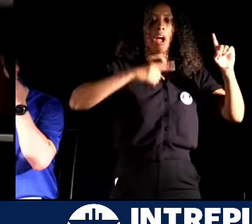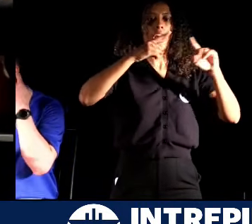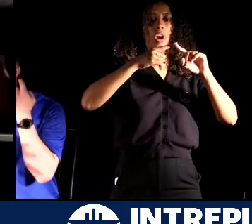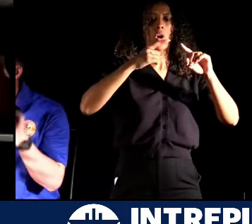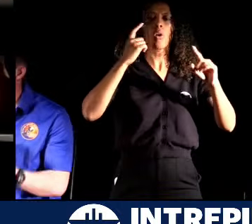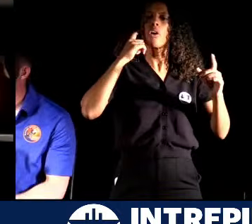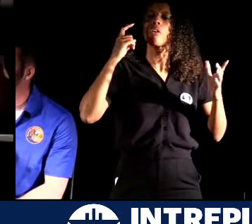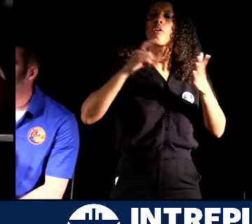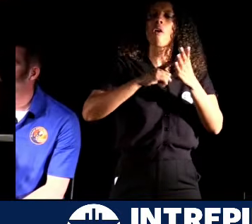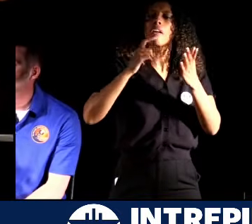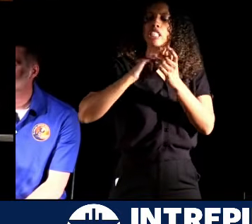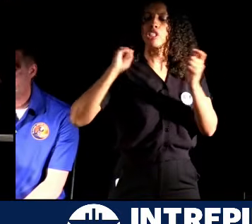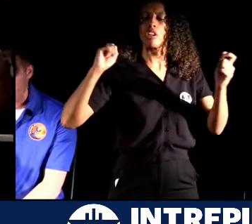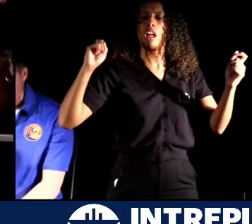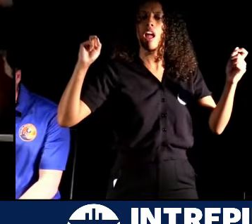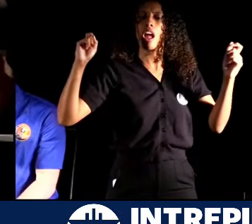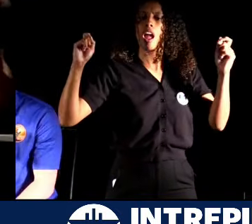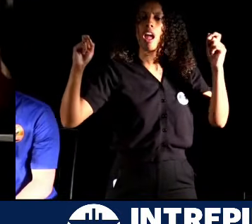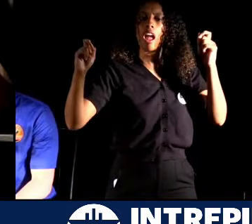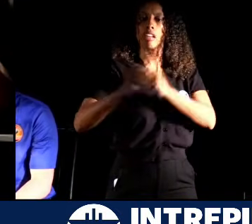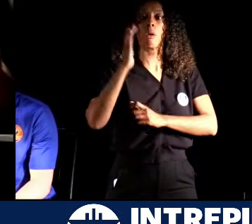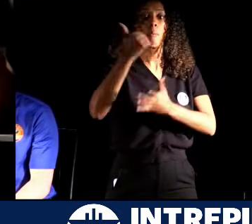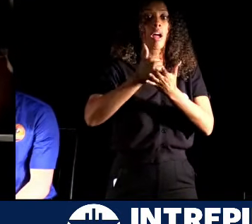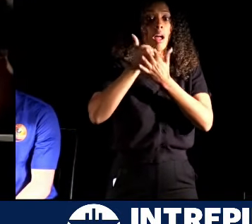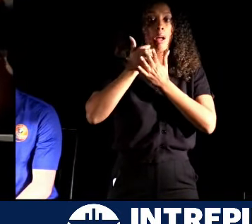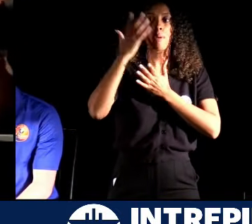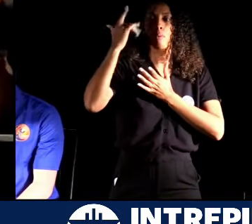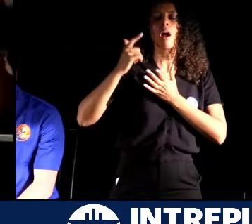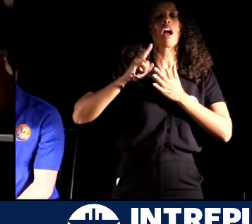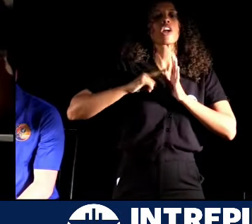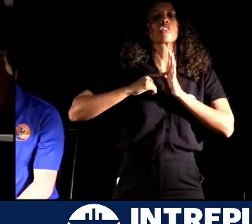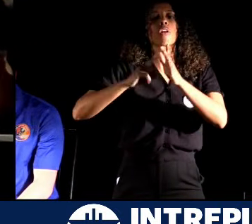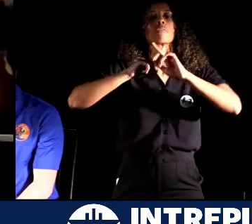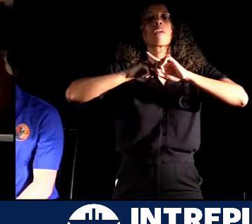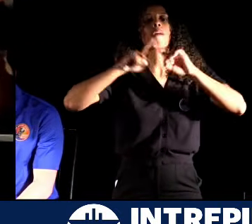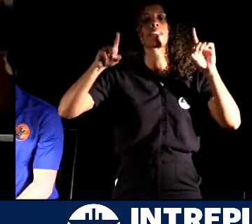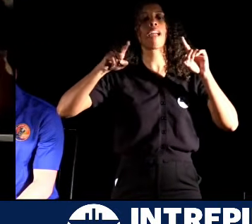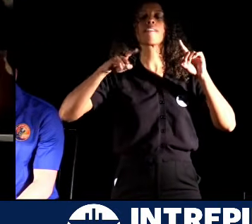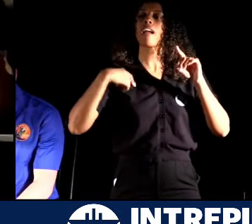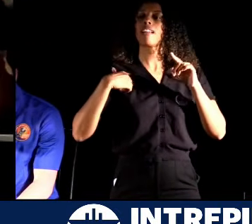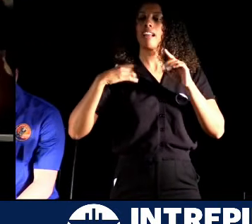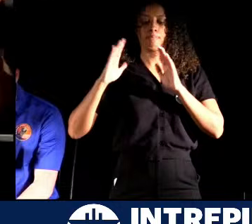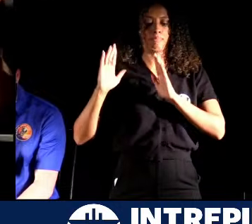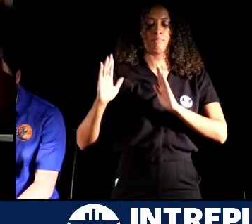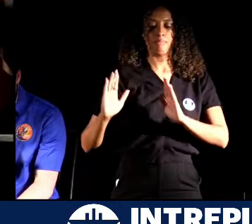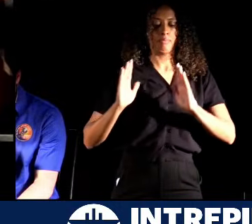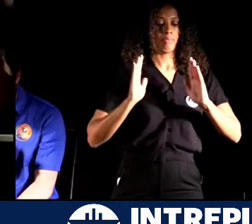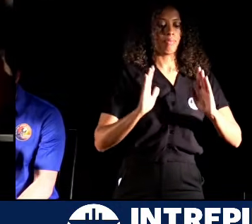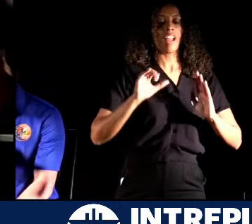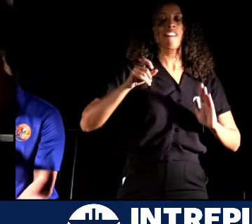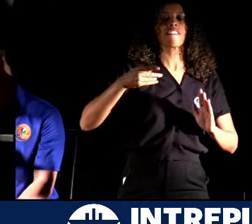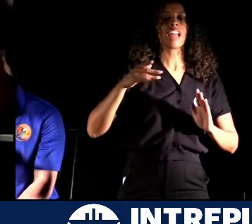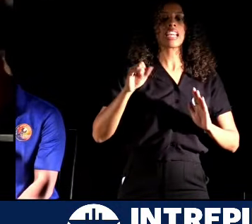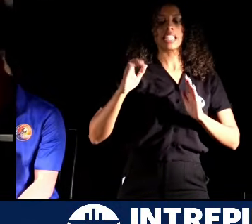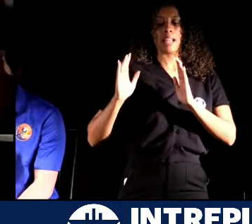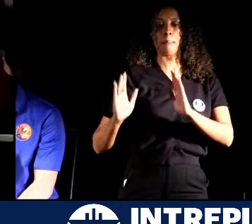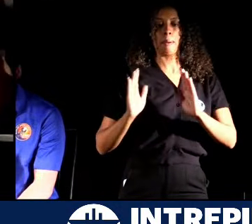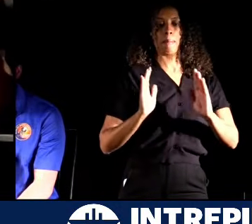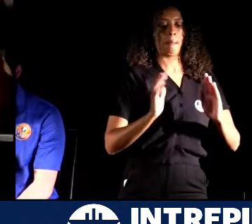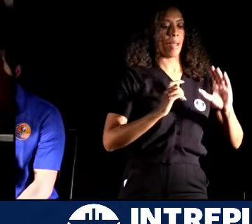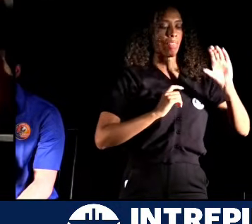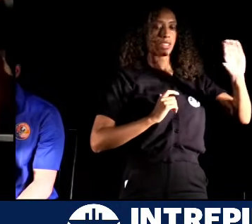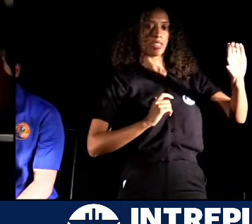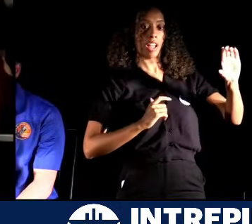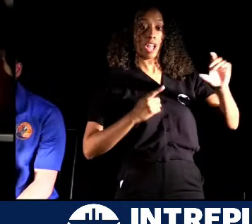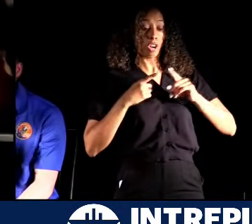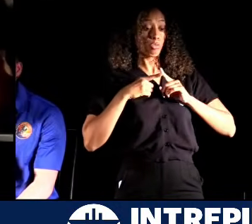will be extremely helpful as well, because it shows you different phases of the sun and will point you to the sources of everything that the